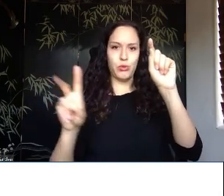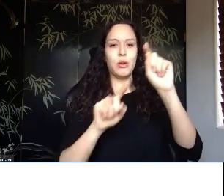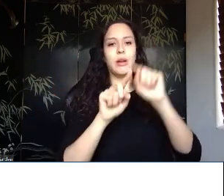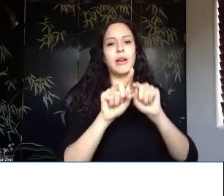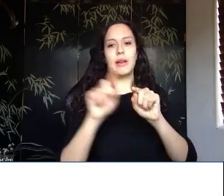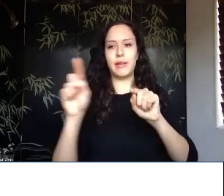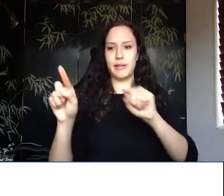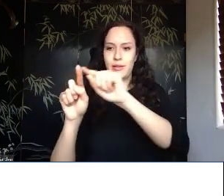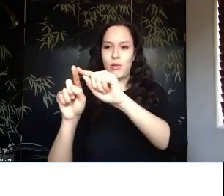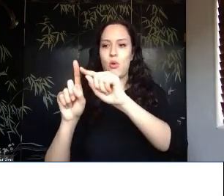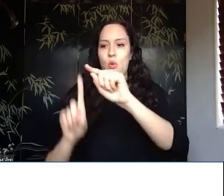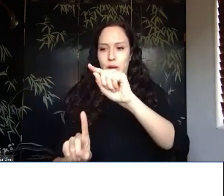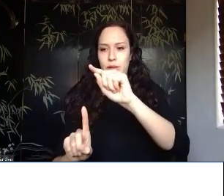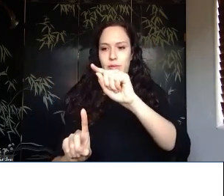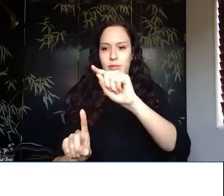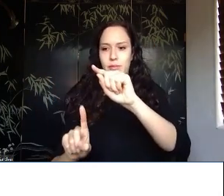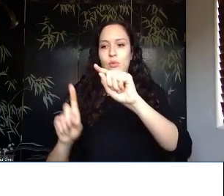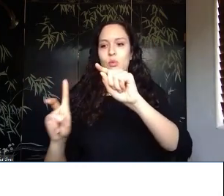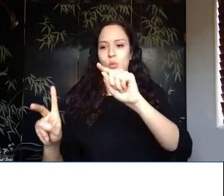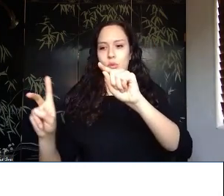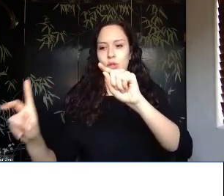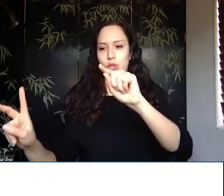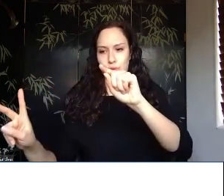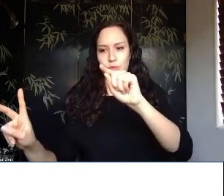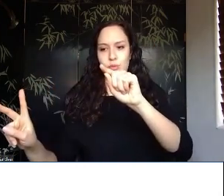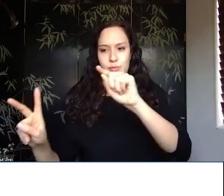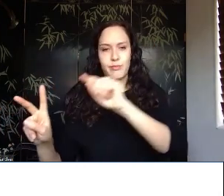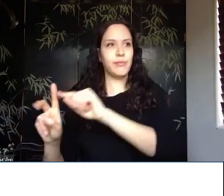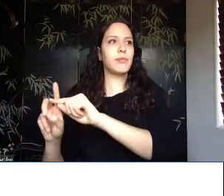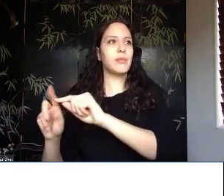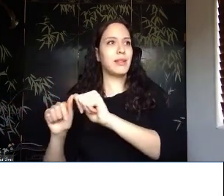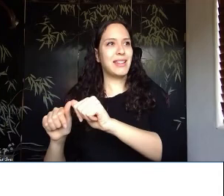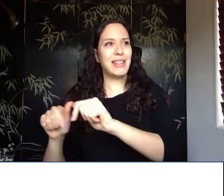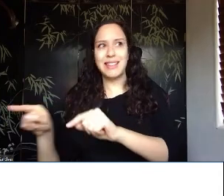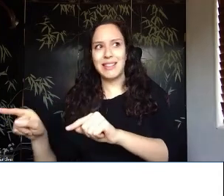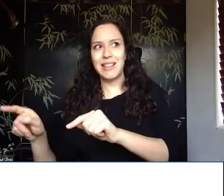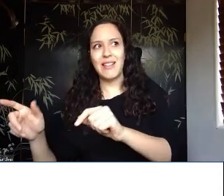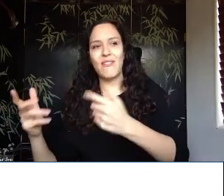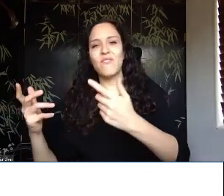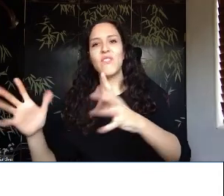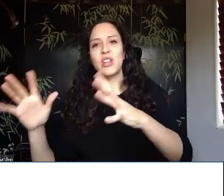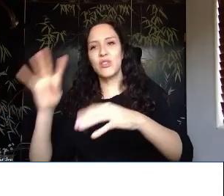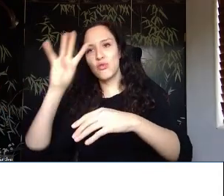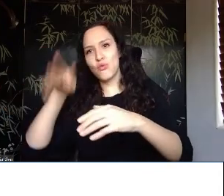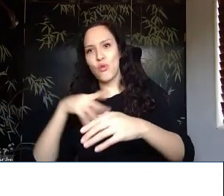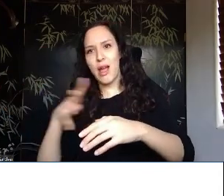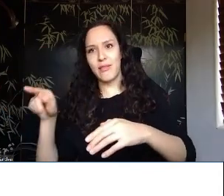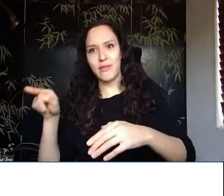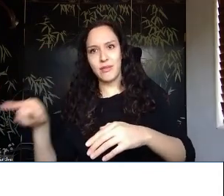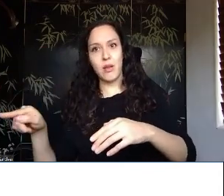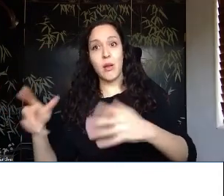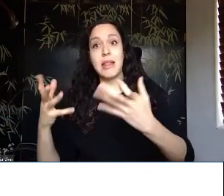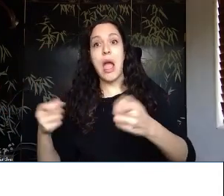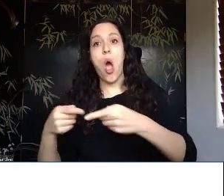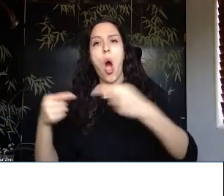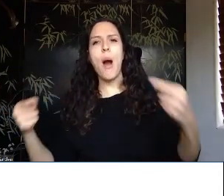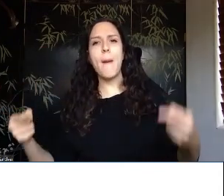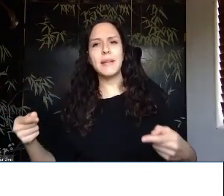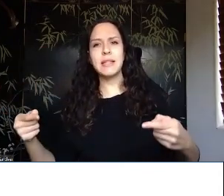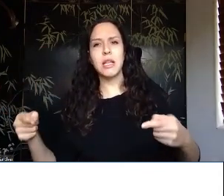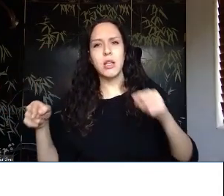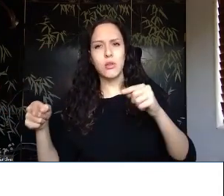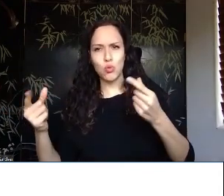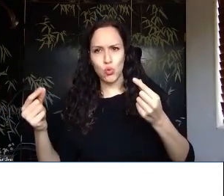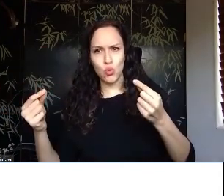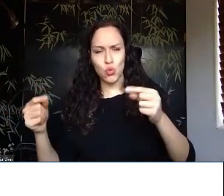2. Down 1. Okay, well, I can't really do that. Okay. But for the other one, I want to go the opposite way. So